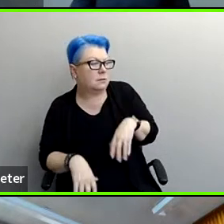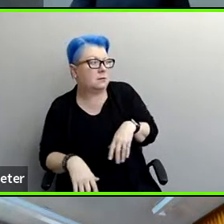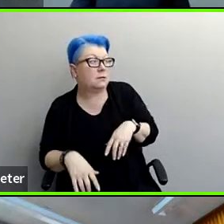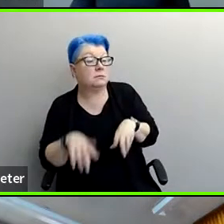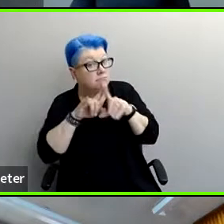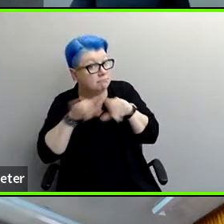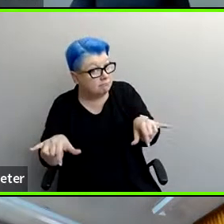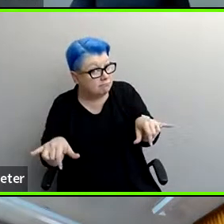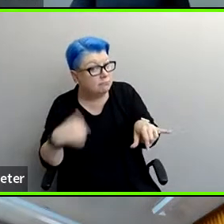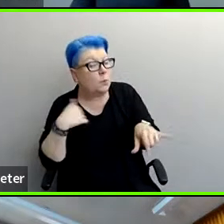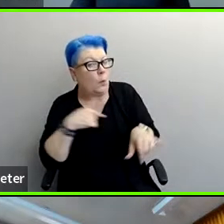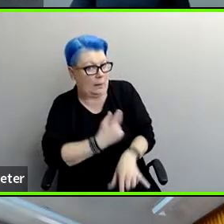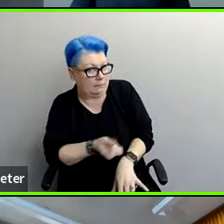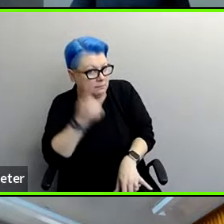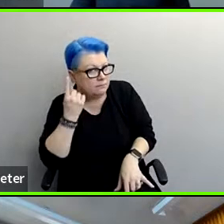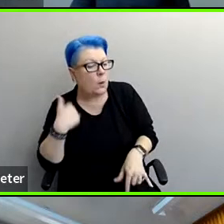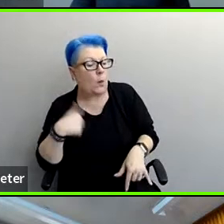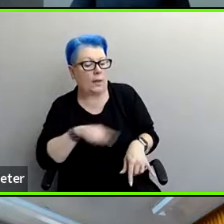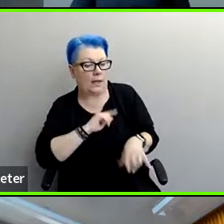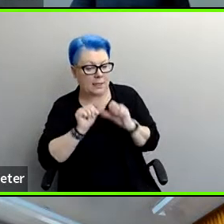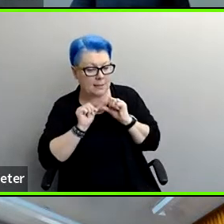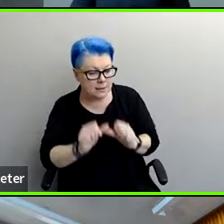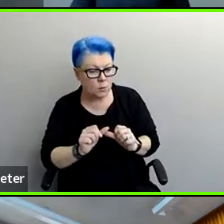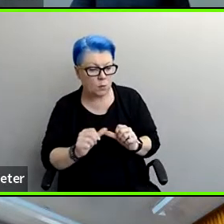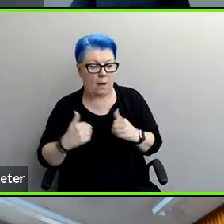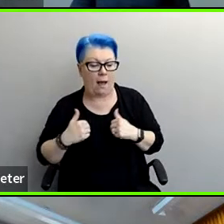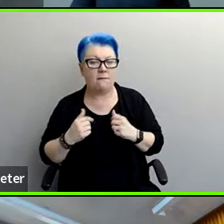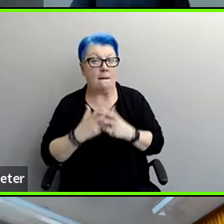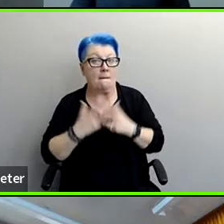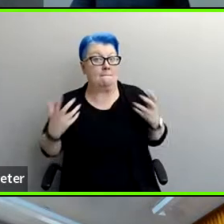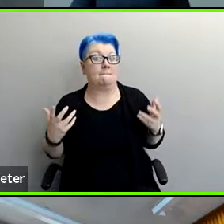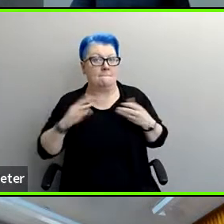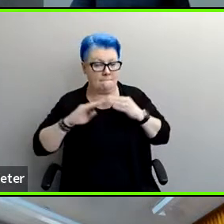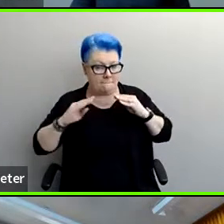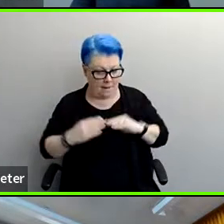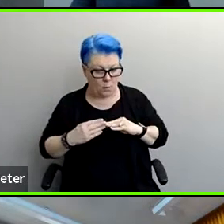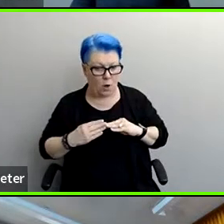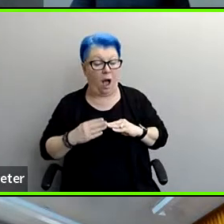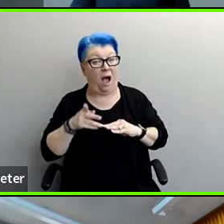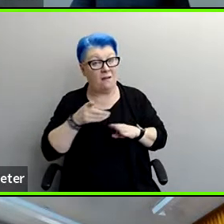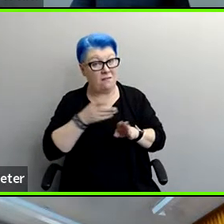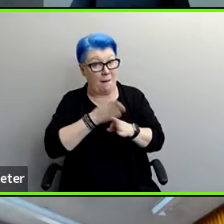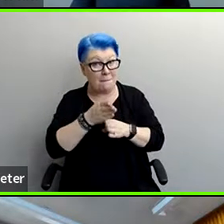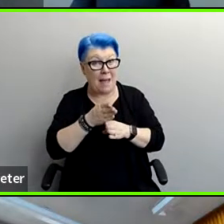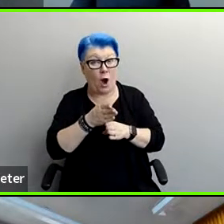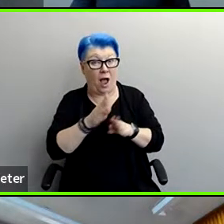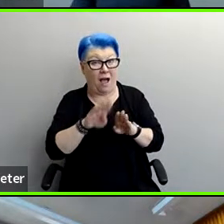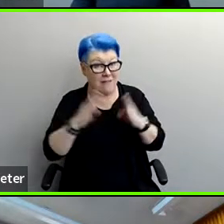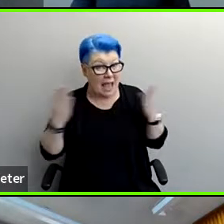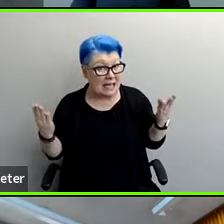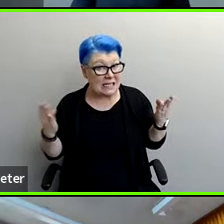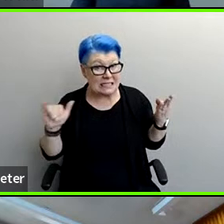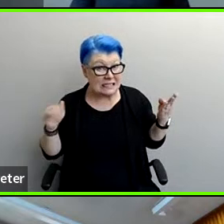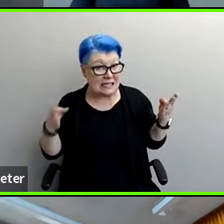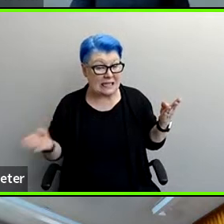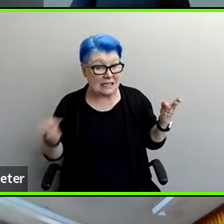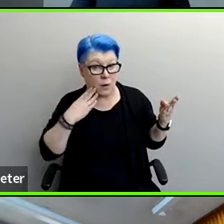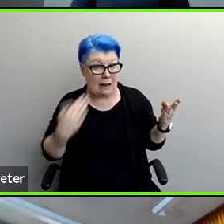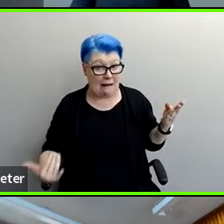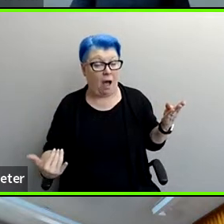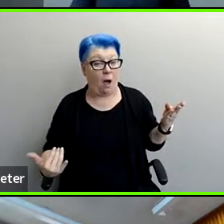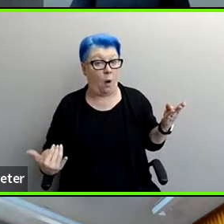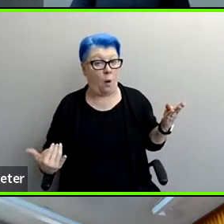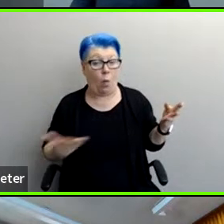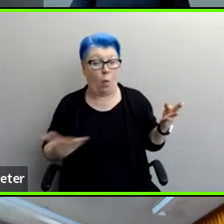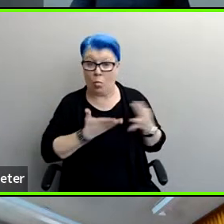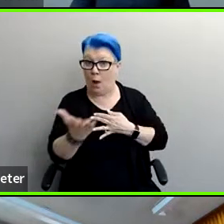know that we continue to have a large amount of paraprofessional vacancies throughout the county. Right now, I want to say